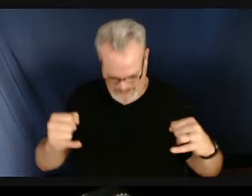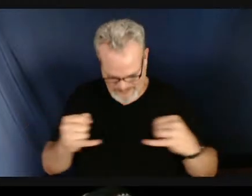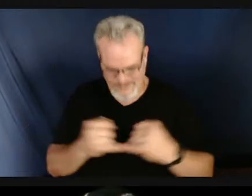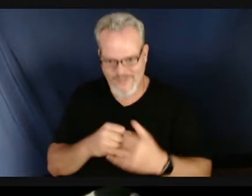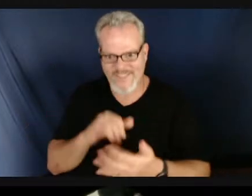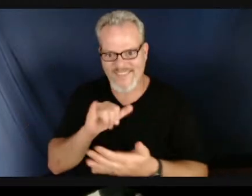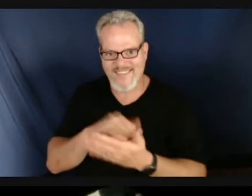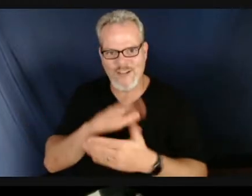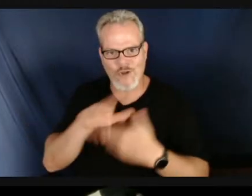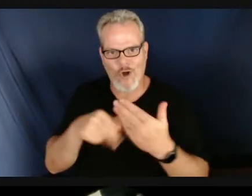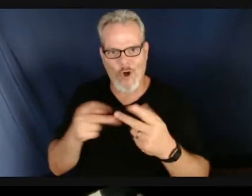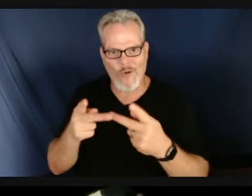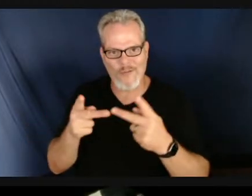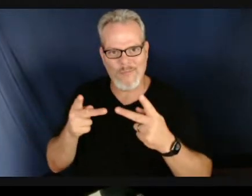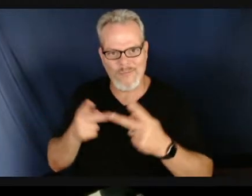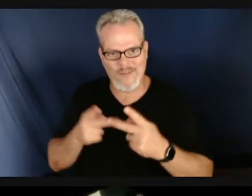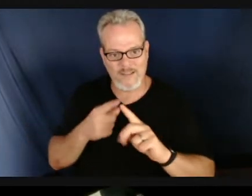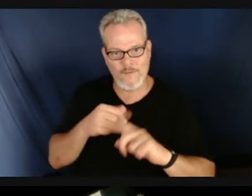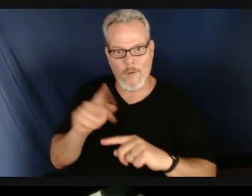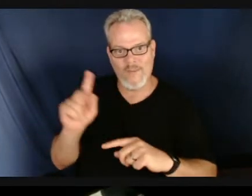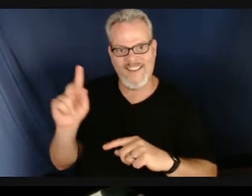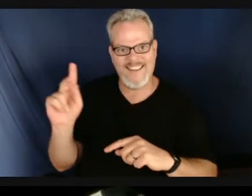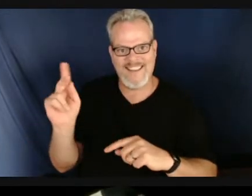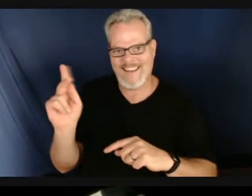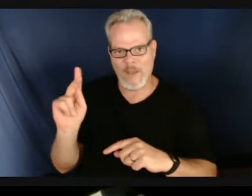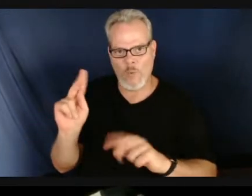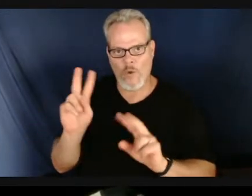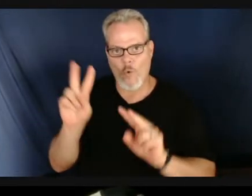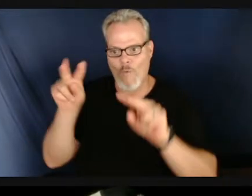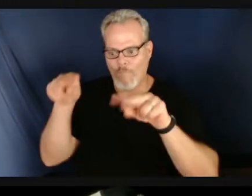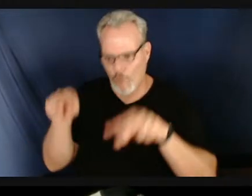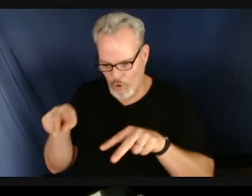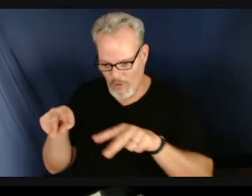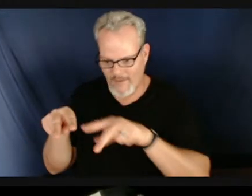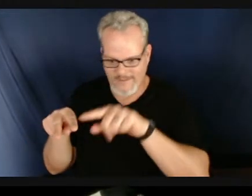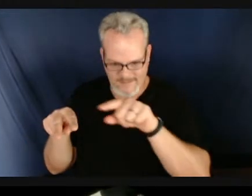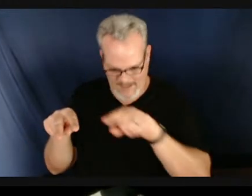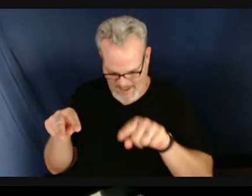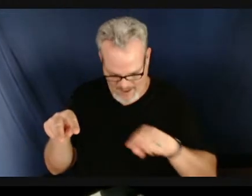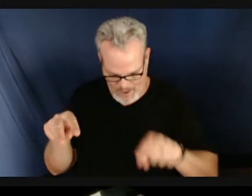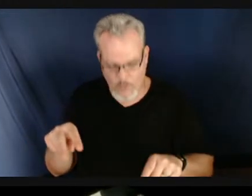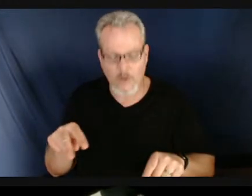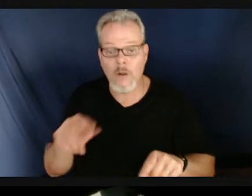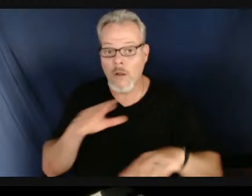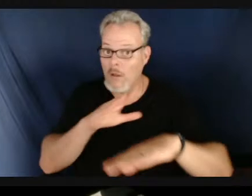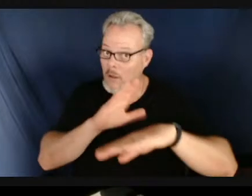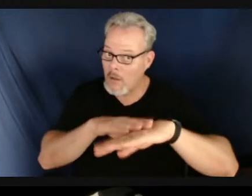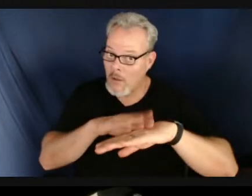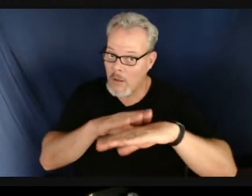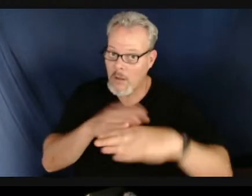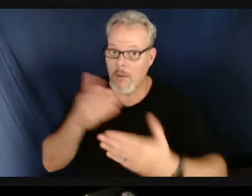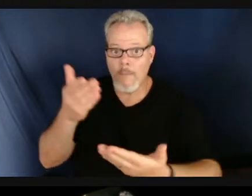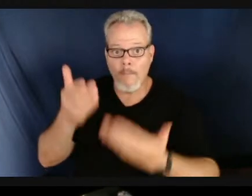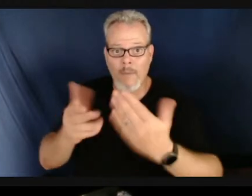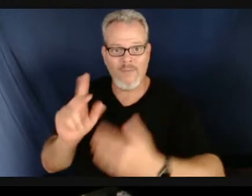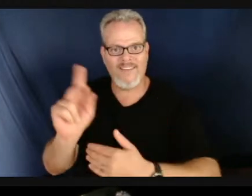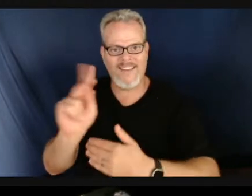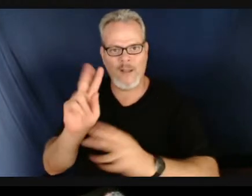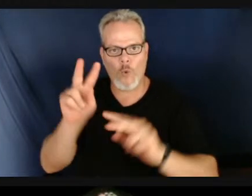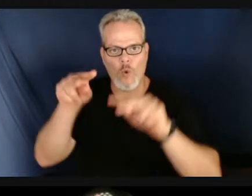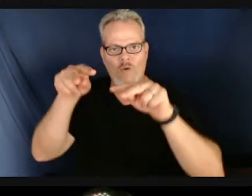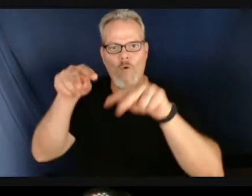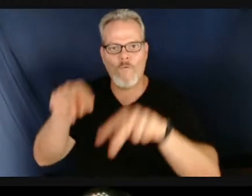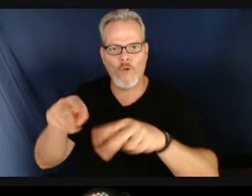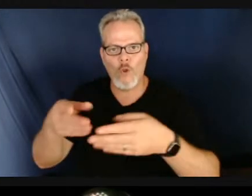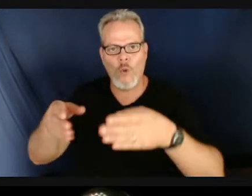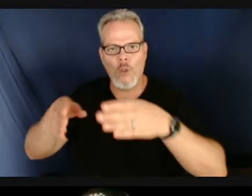the Kilauea Overlook down. You just know that they may close off the Kilauea Overlook and Waikahuna because